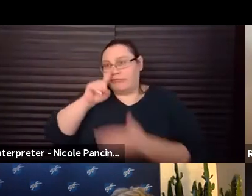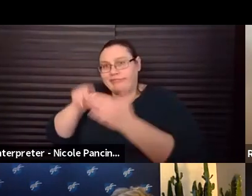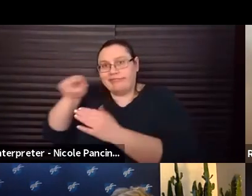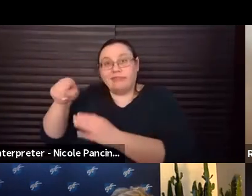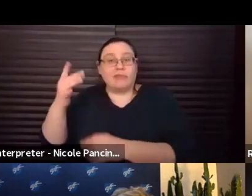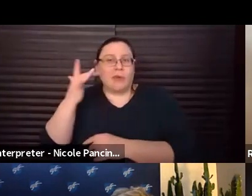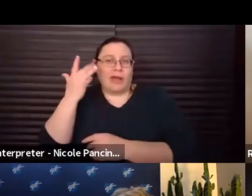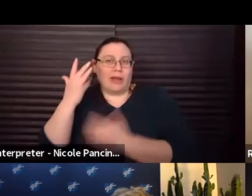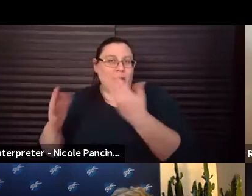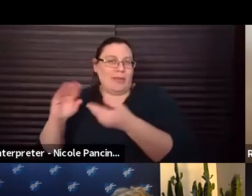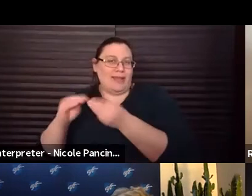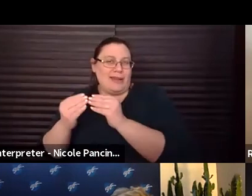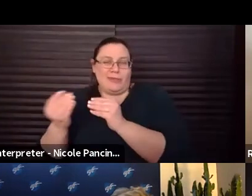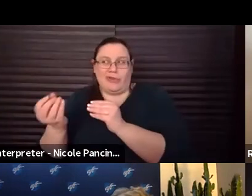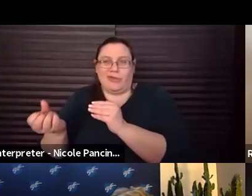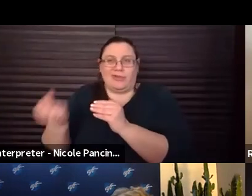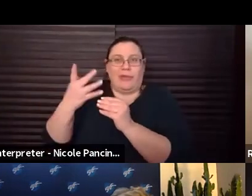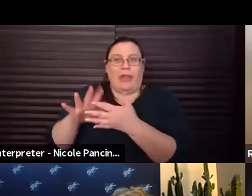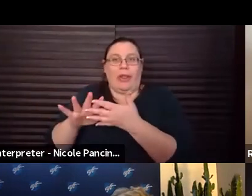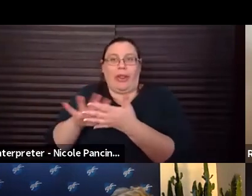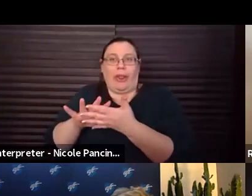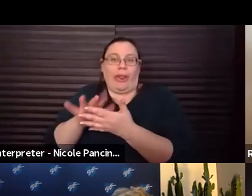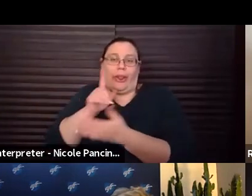numbers that they provided were fudged.